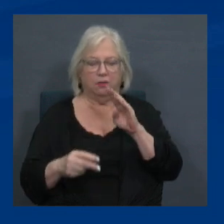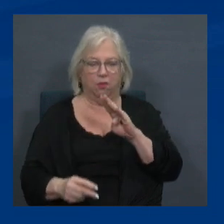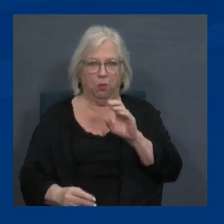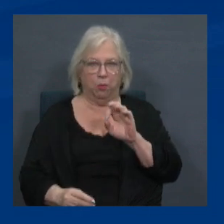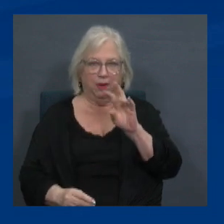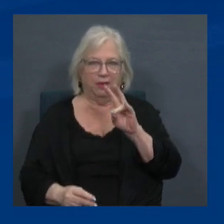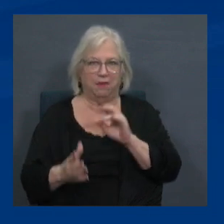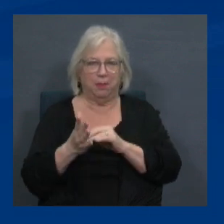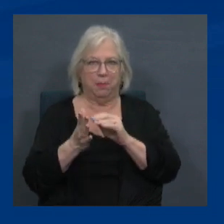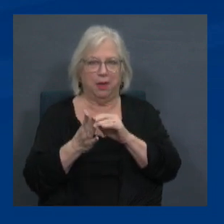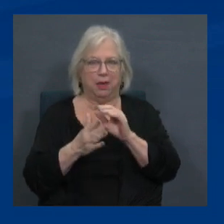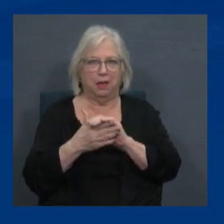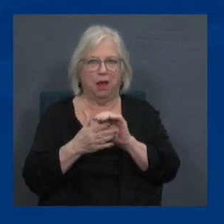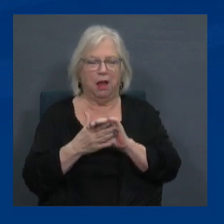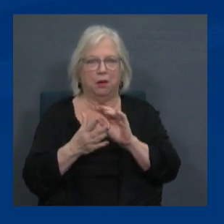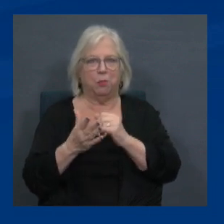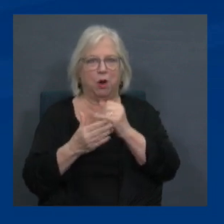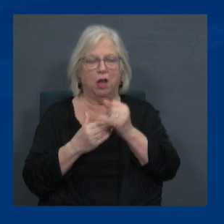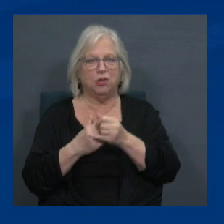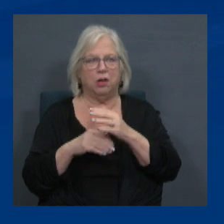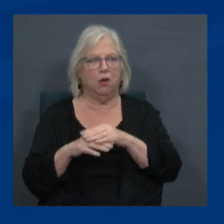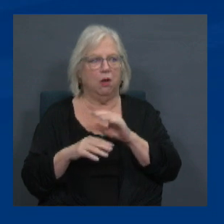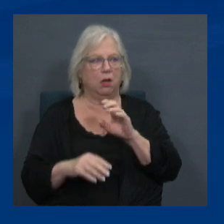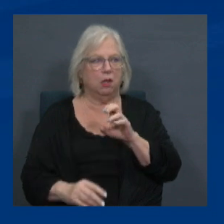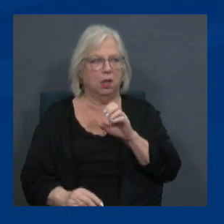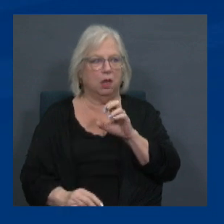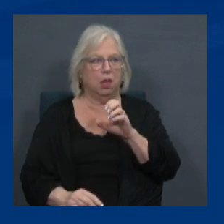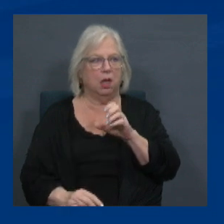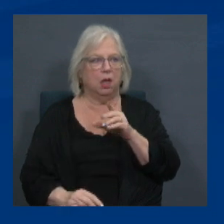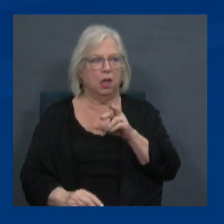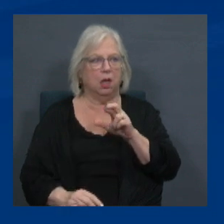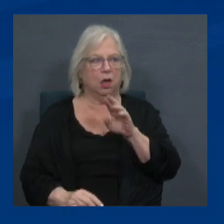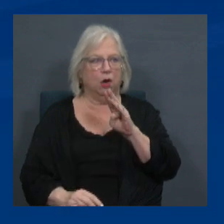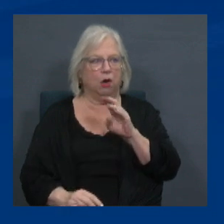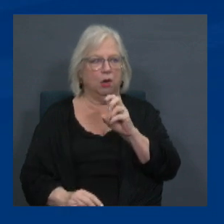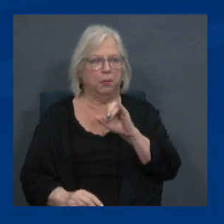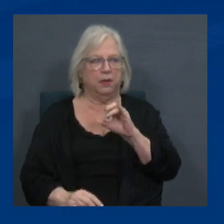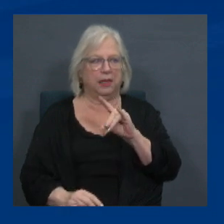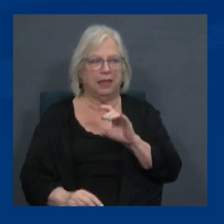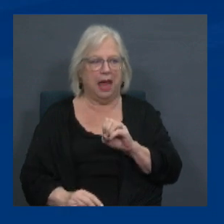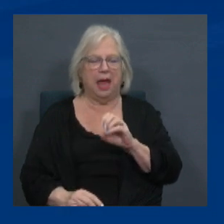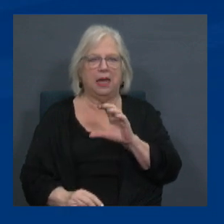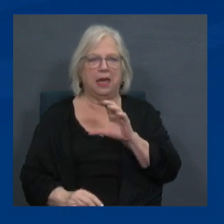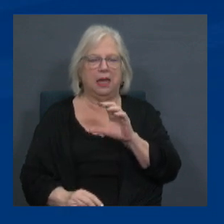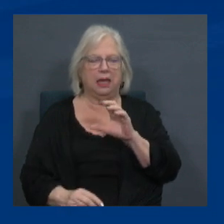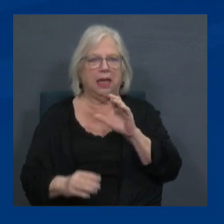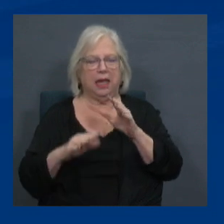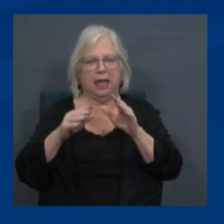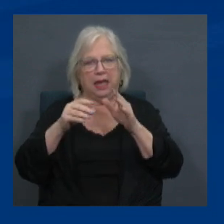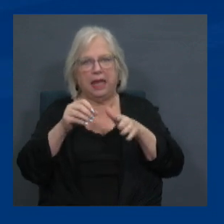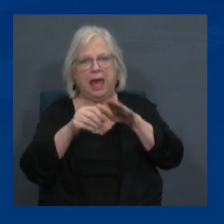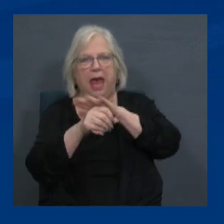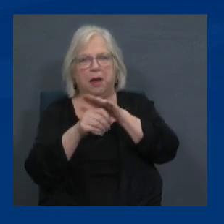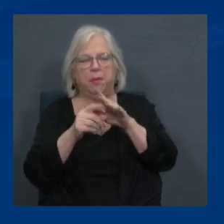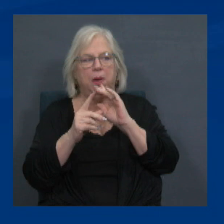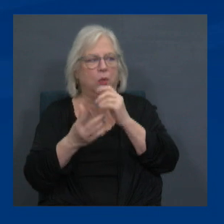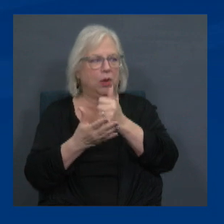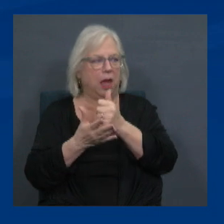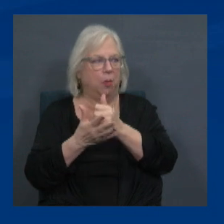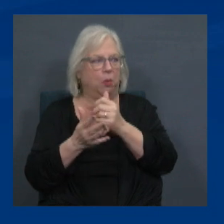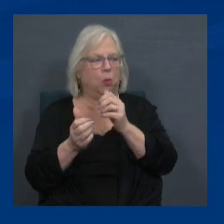million project on this curbside canopy. That will help with the rain, with getting folks in and out, the